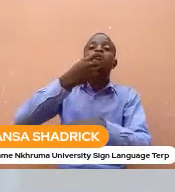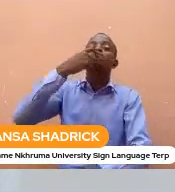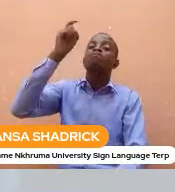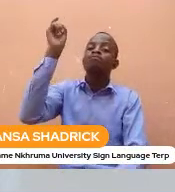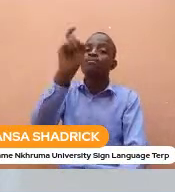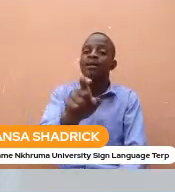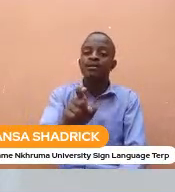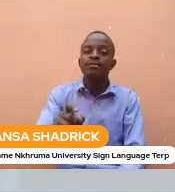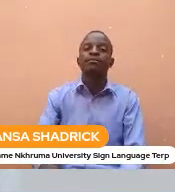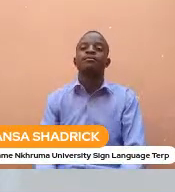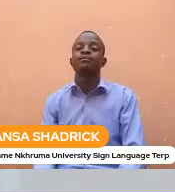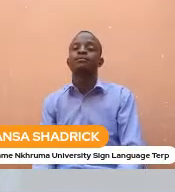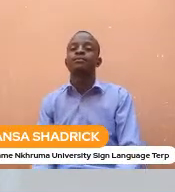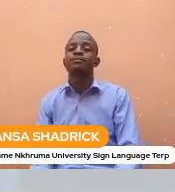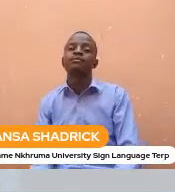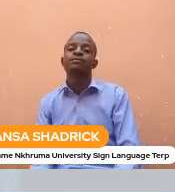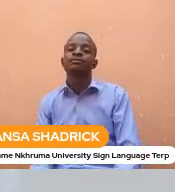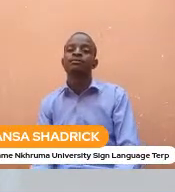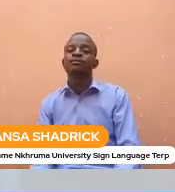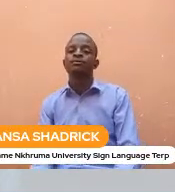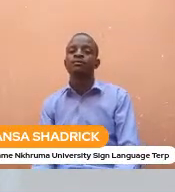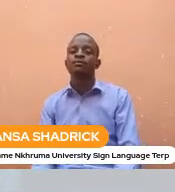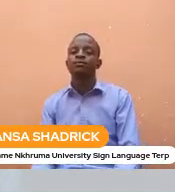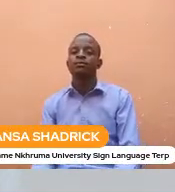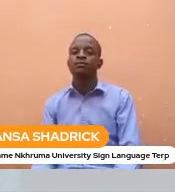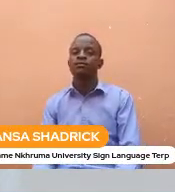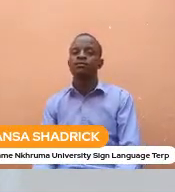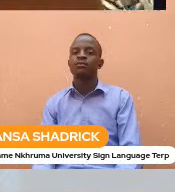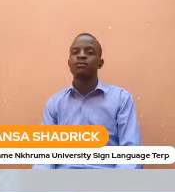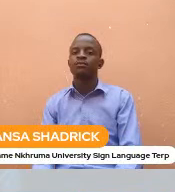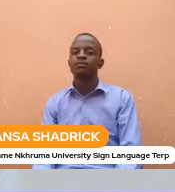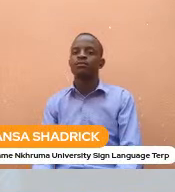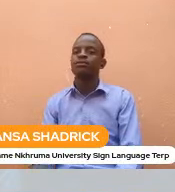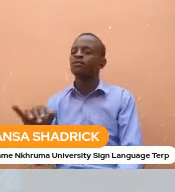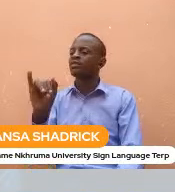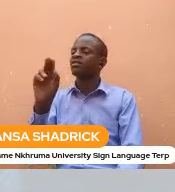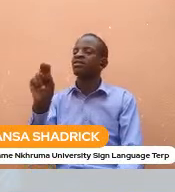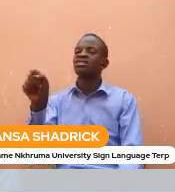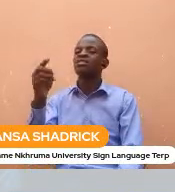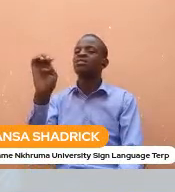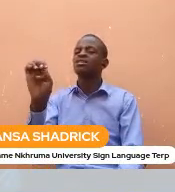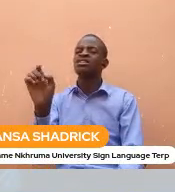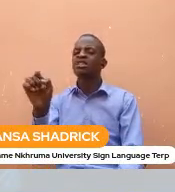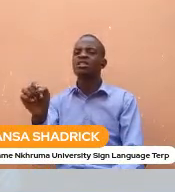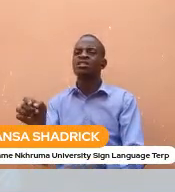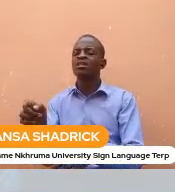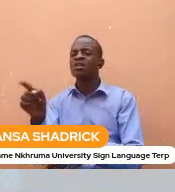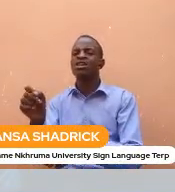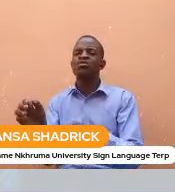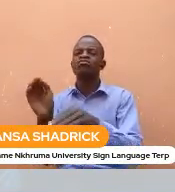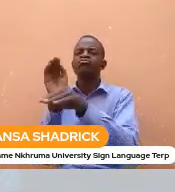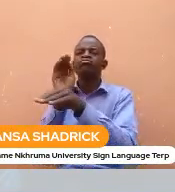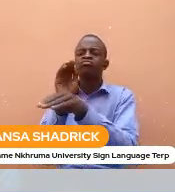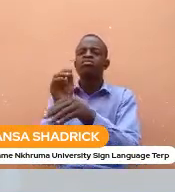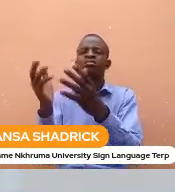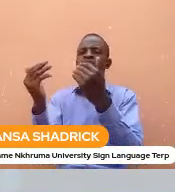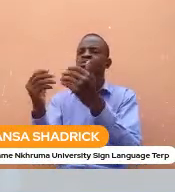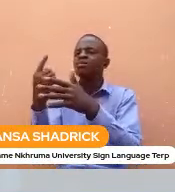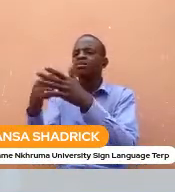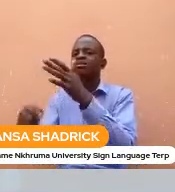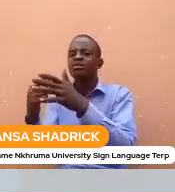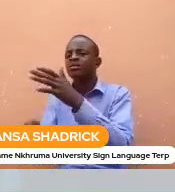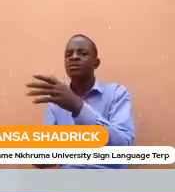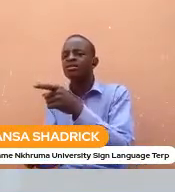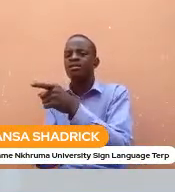Thank you so much, Mope. Ine, should young people have access to unrestricted condoms and